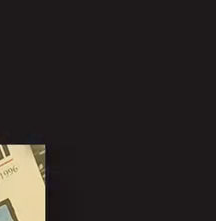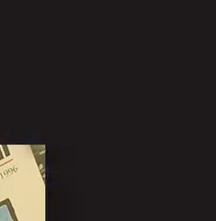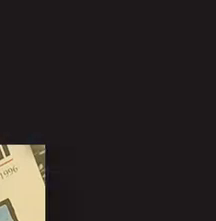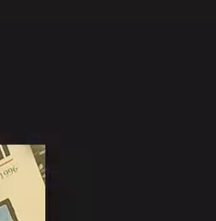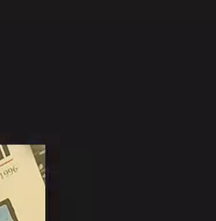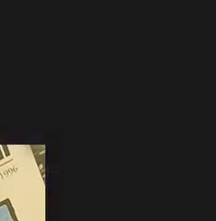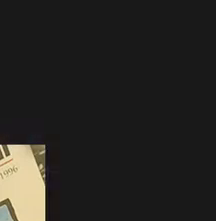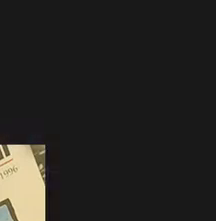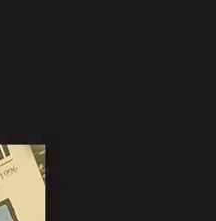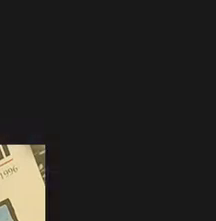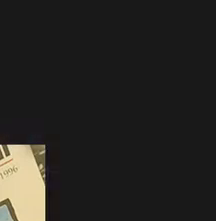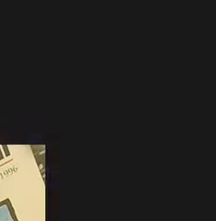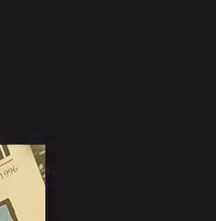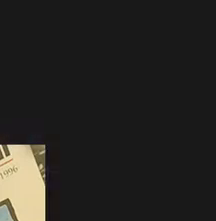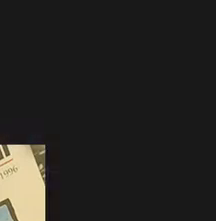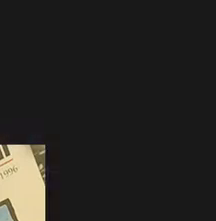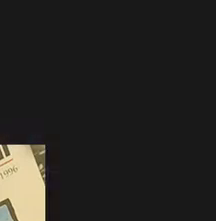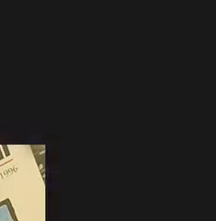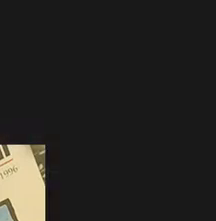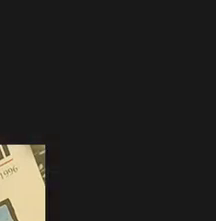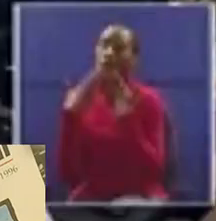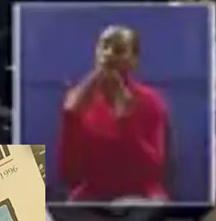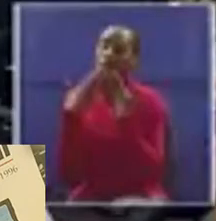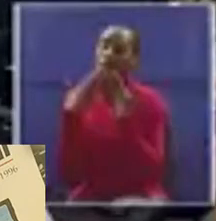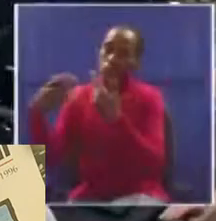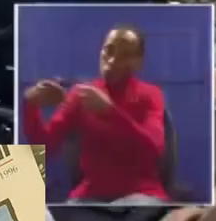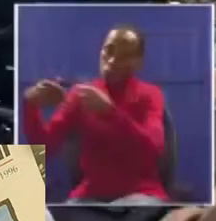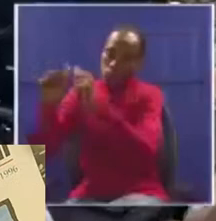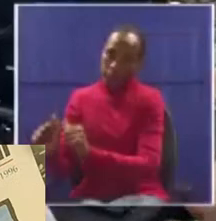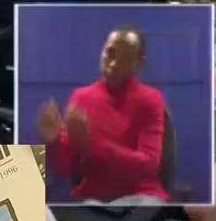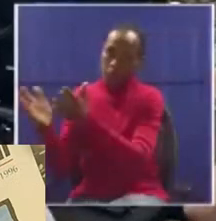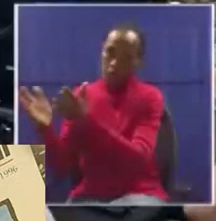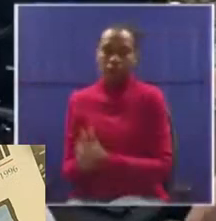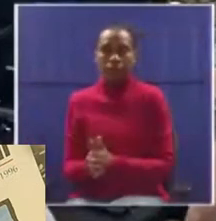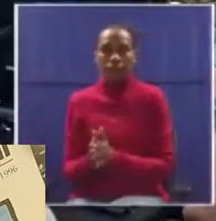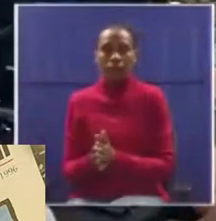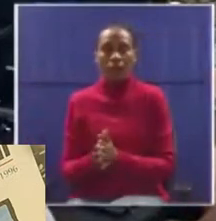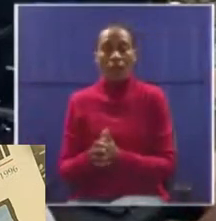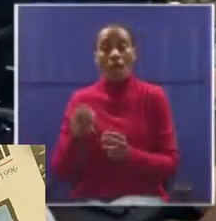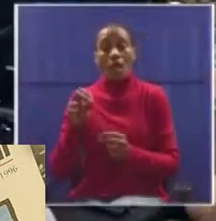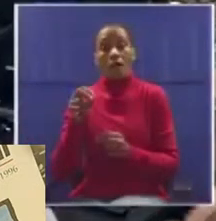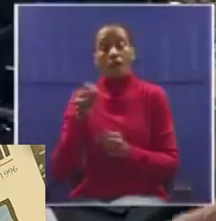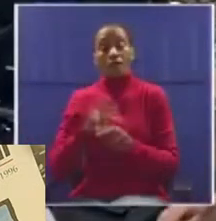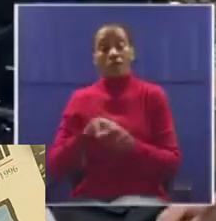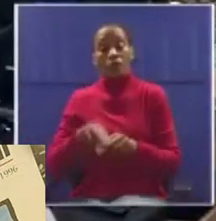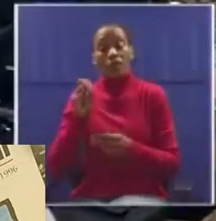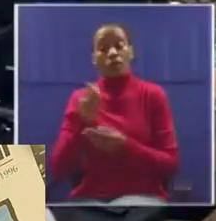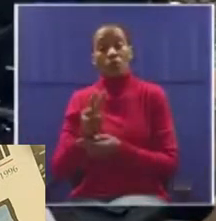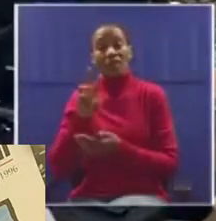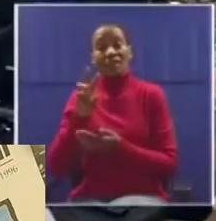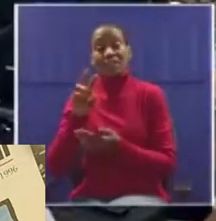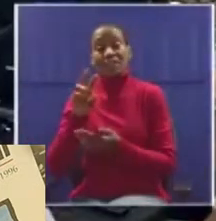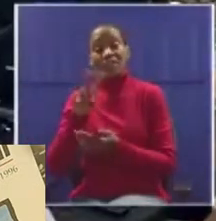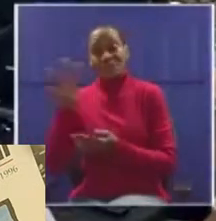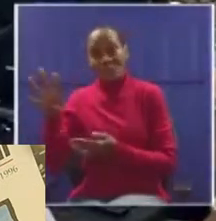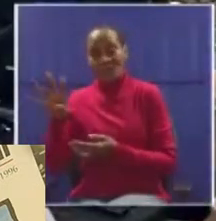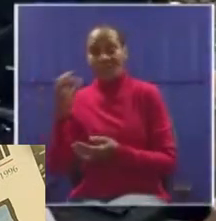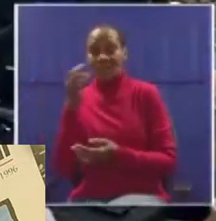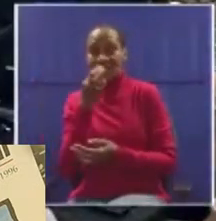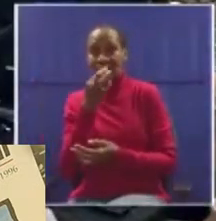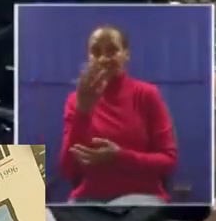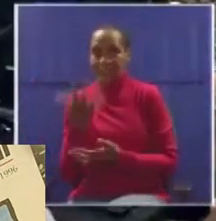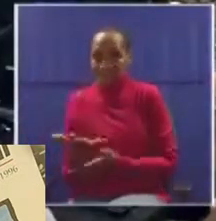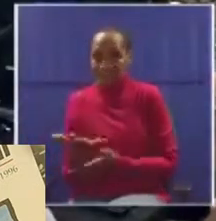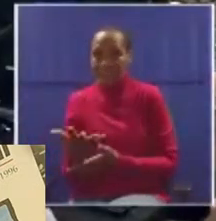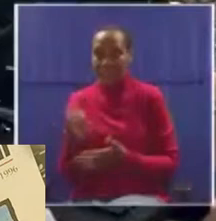foreign person on February 24th the financial action task was fetif added South Africa